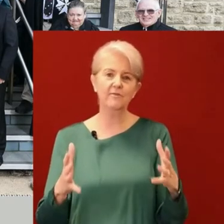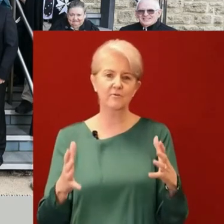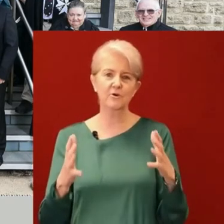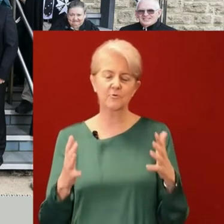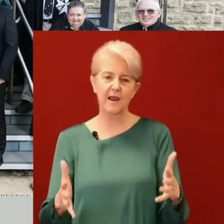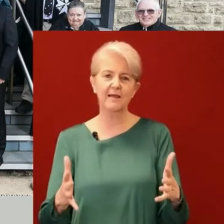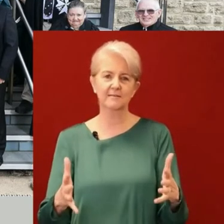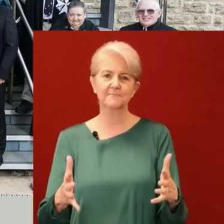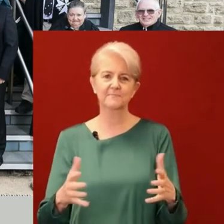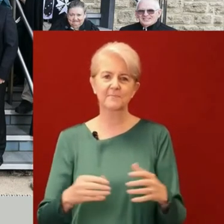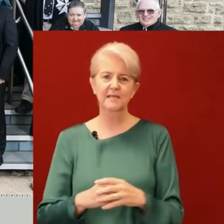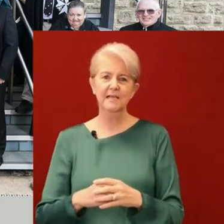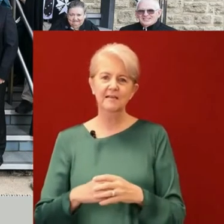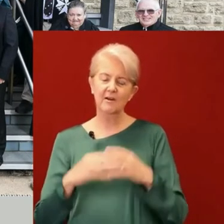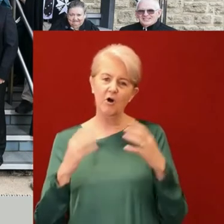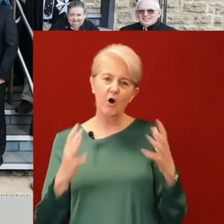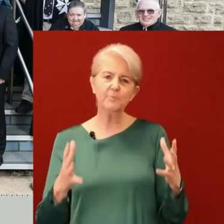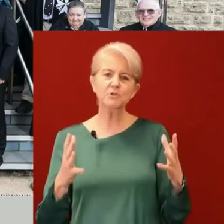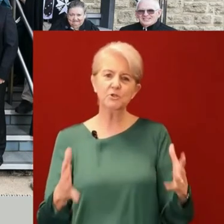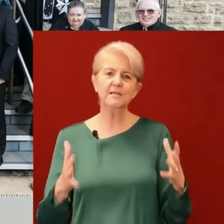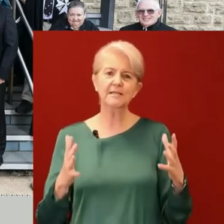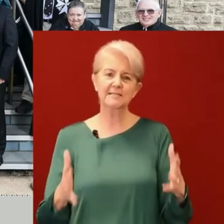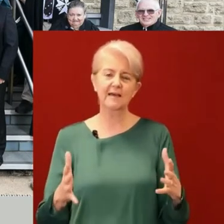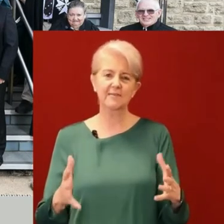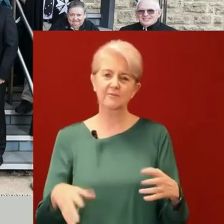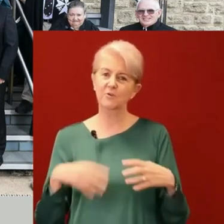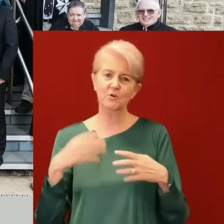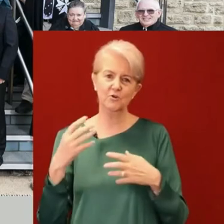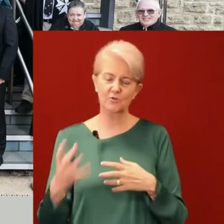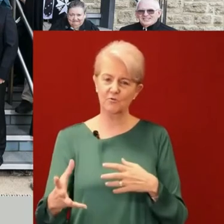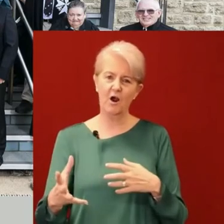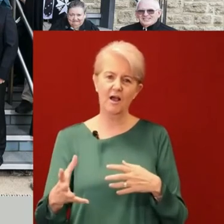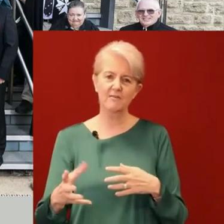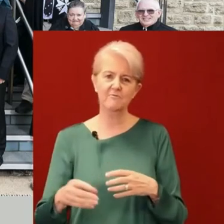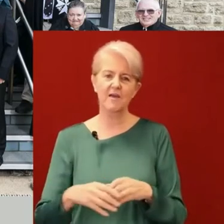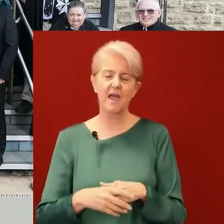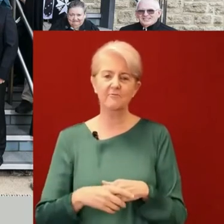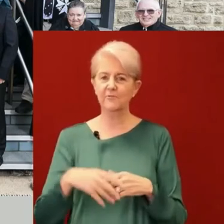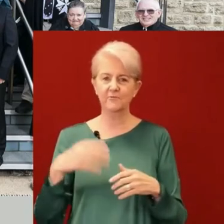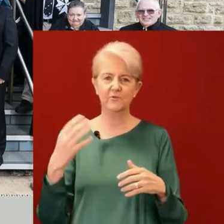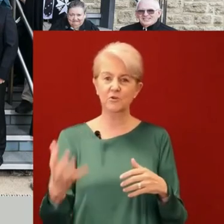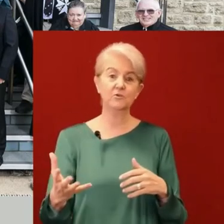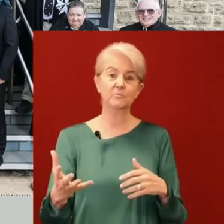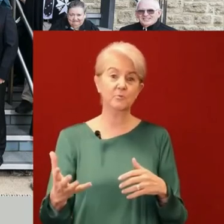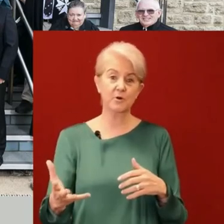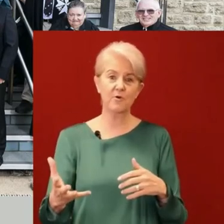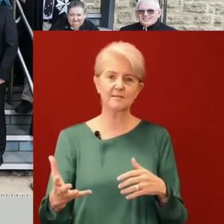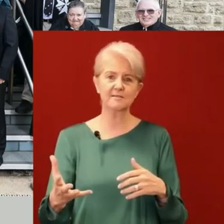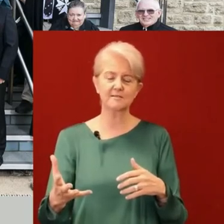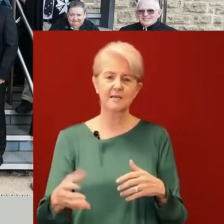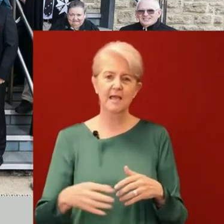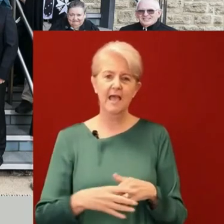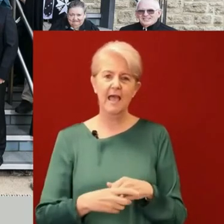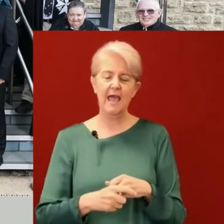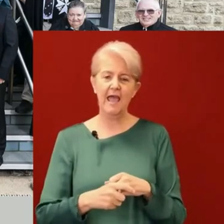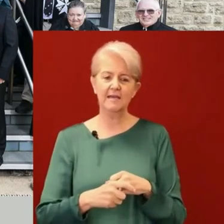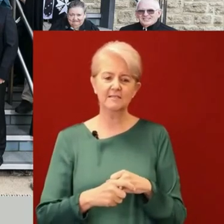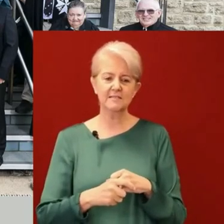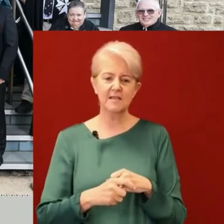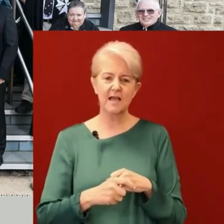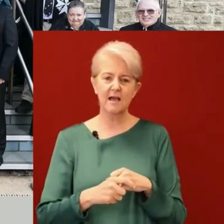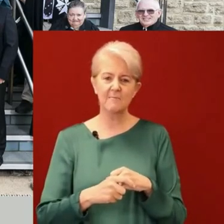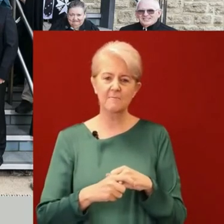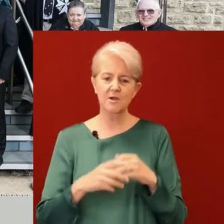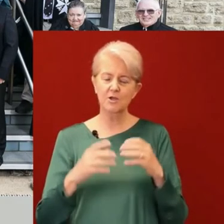you, go out there and create them. There are opportunities out there for you to thrive and for you to progress.